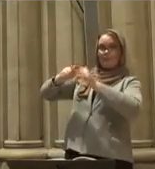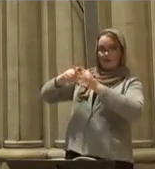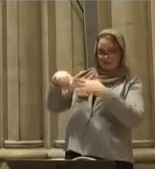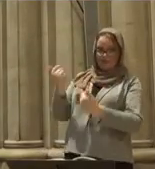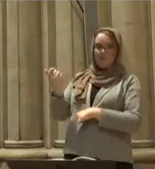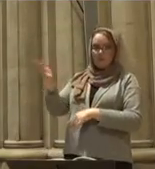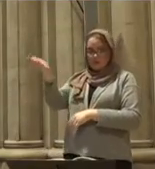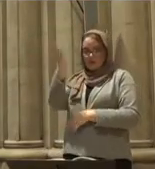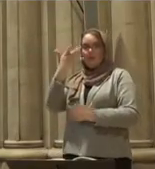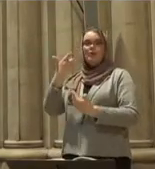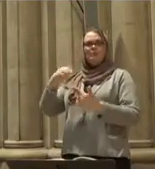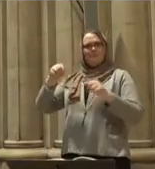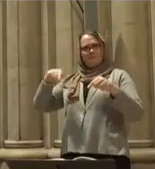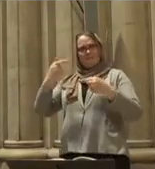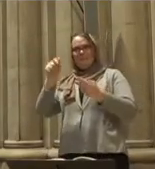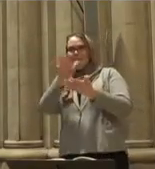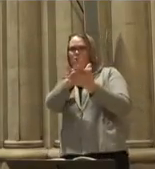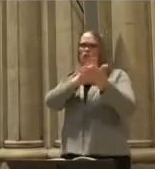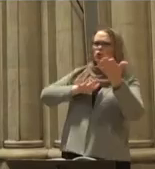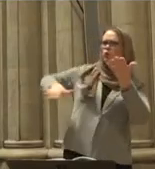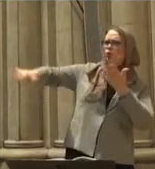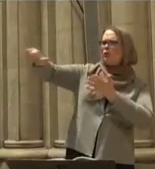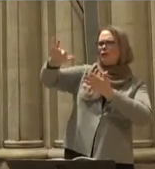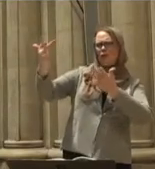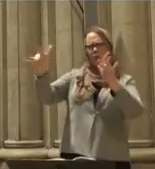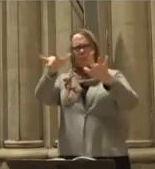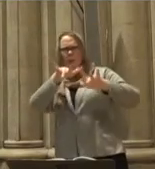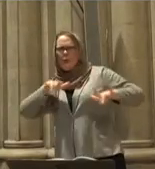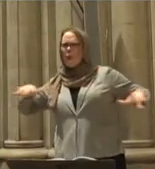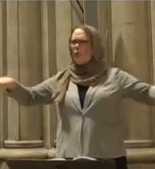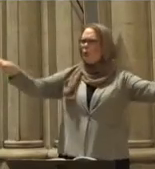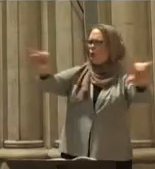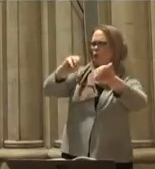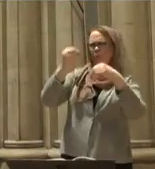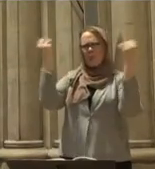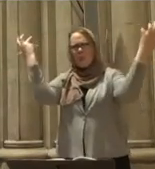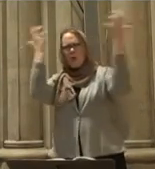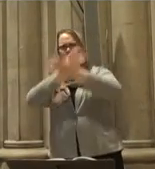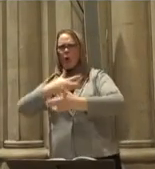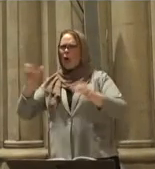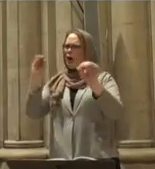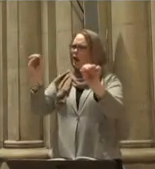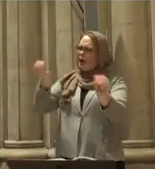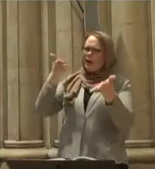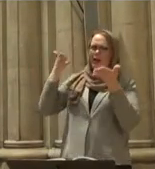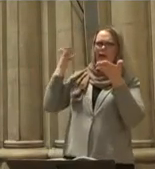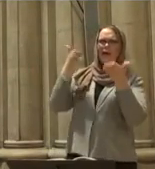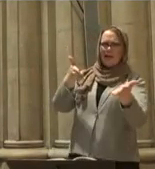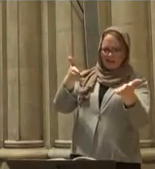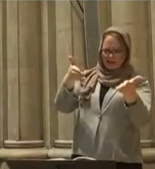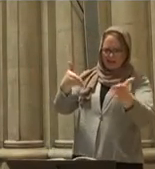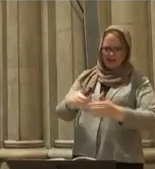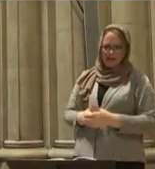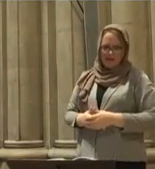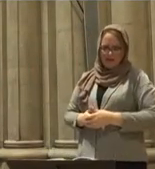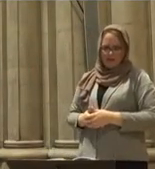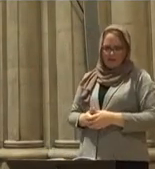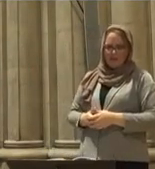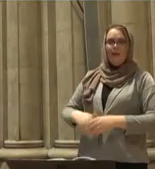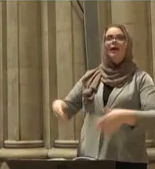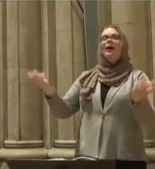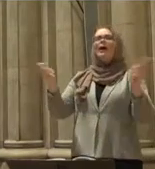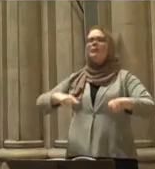and the earth was a formless void, and darkness covered the face of the deep, while a wind from